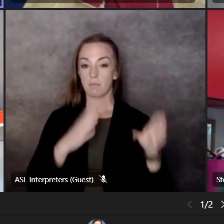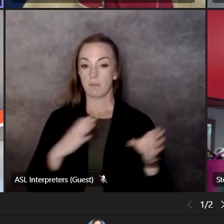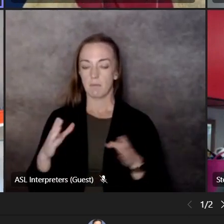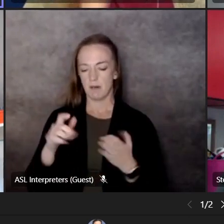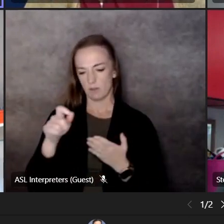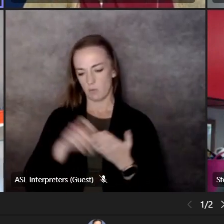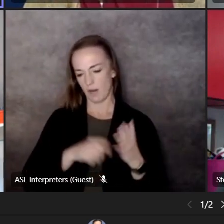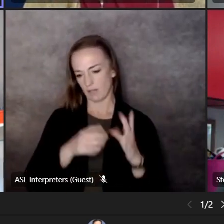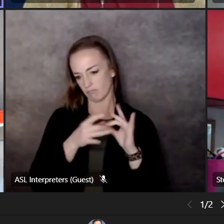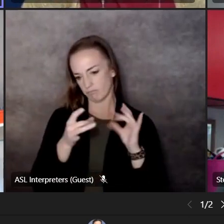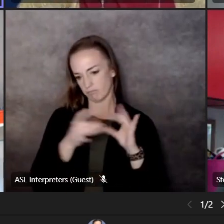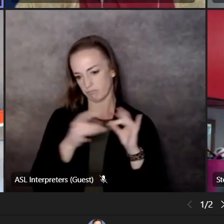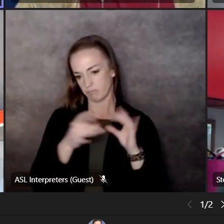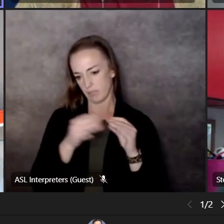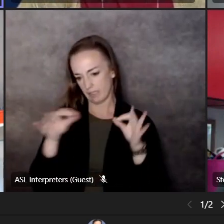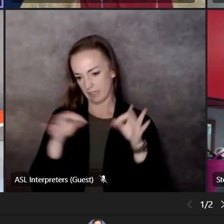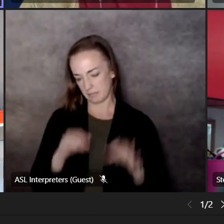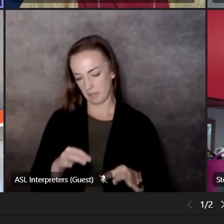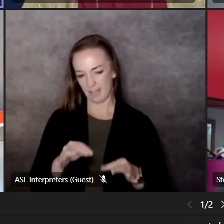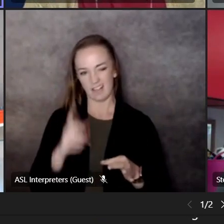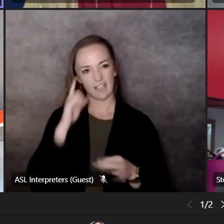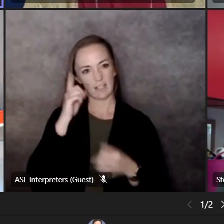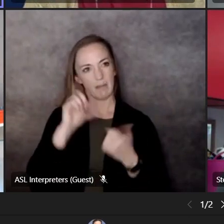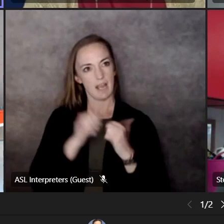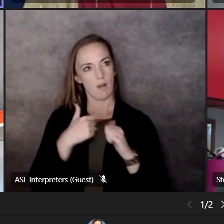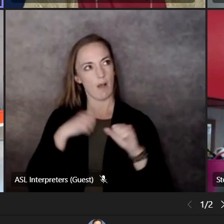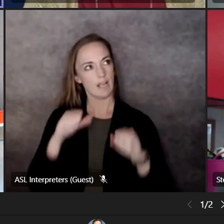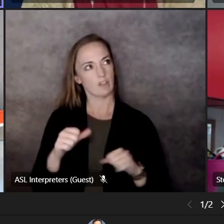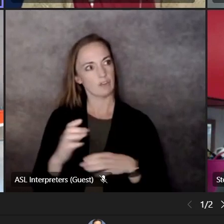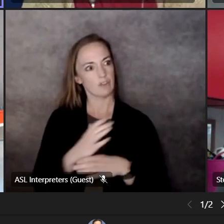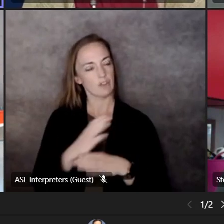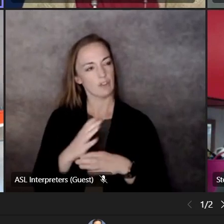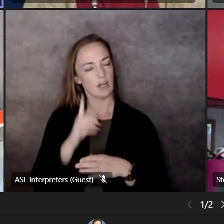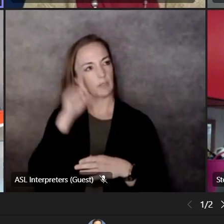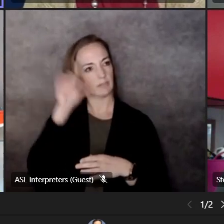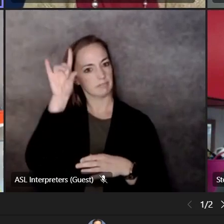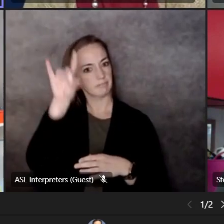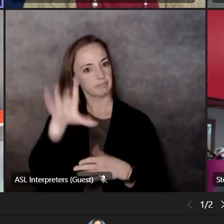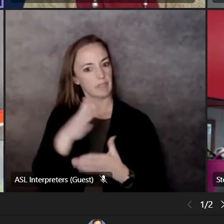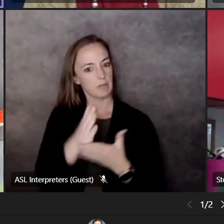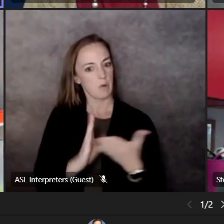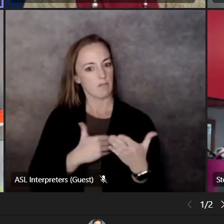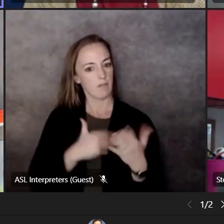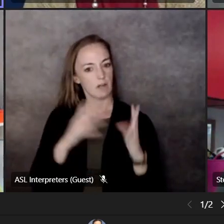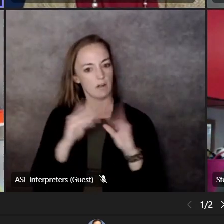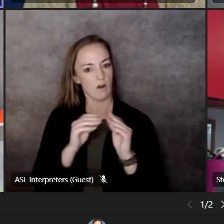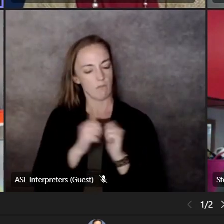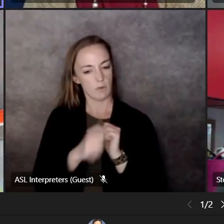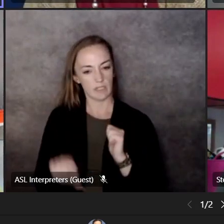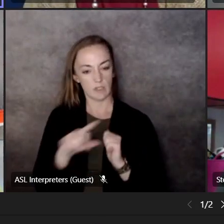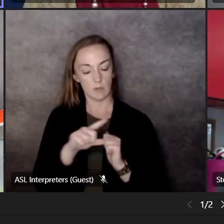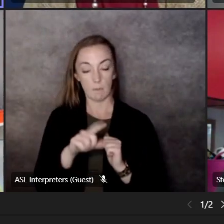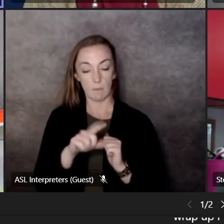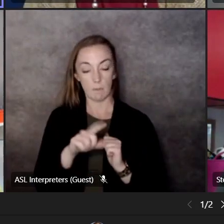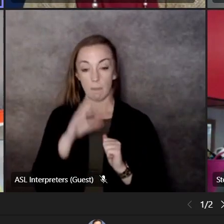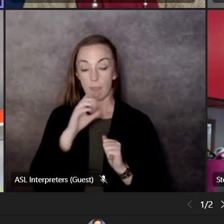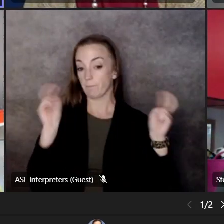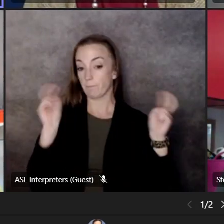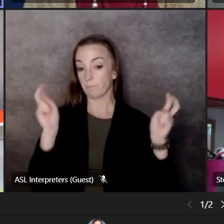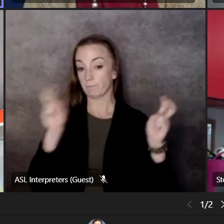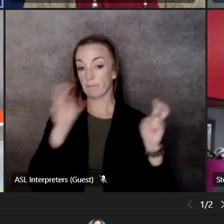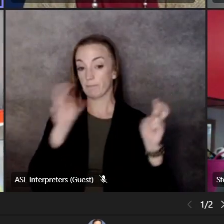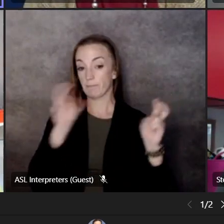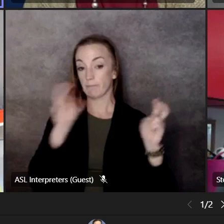I could conclude and to share a little piece of our conference with you. The old saying goes that a picture is worth 1,000